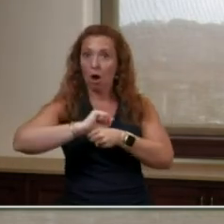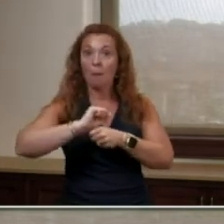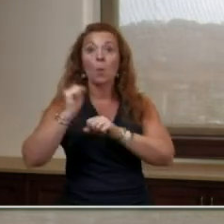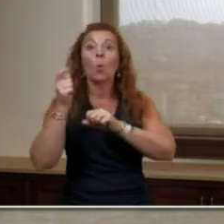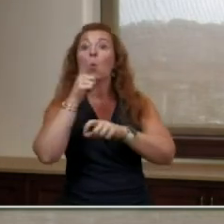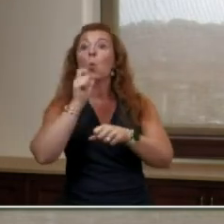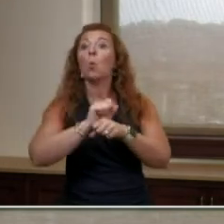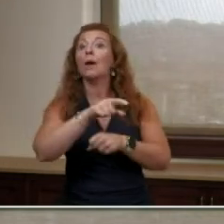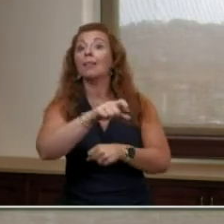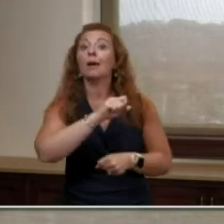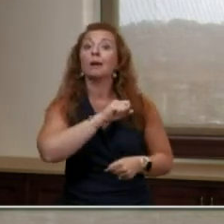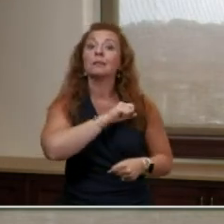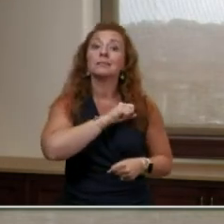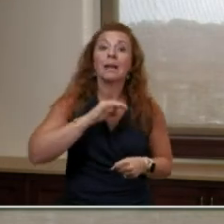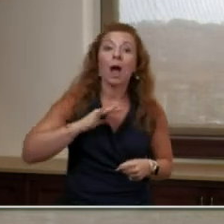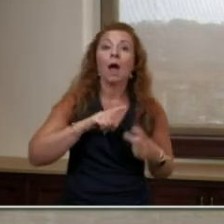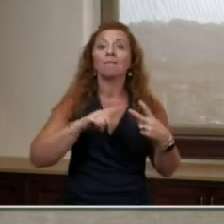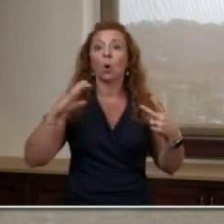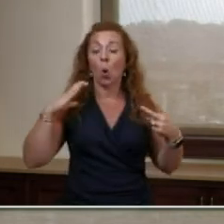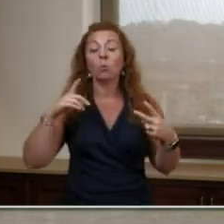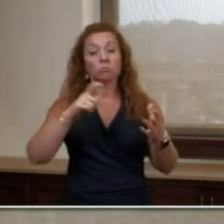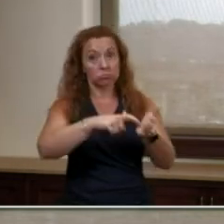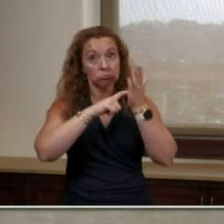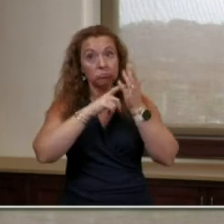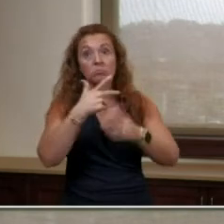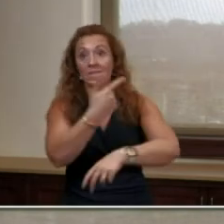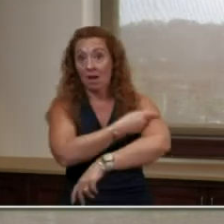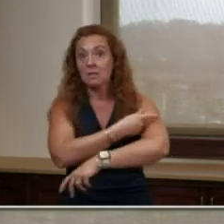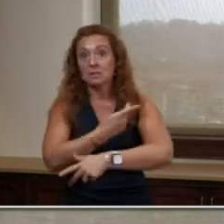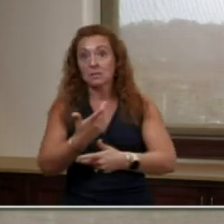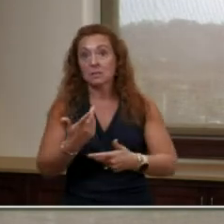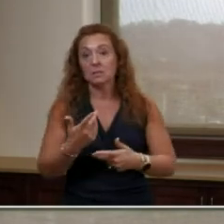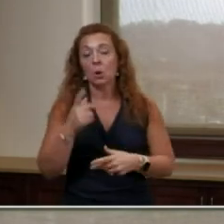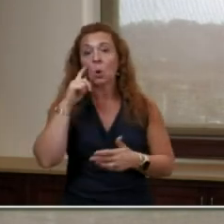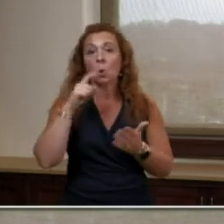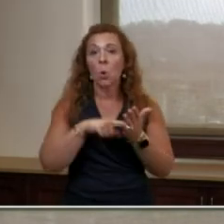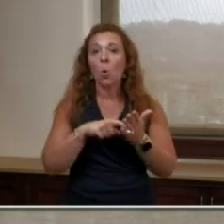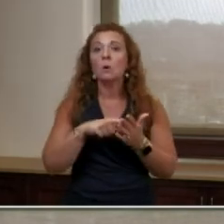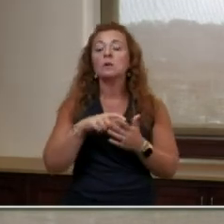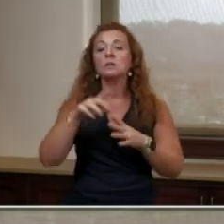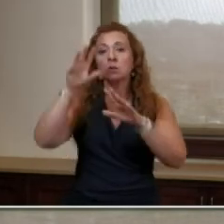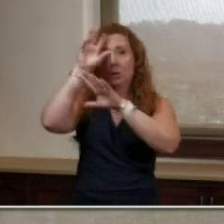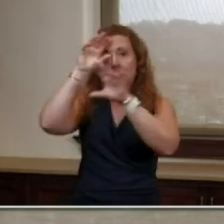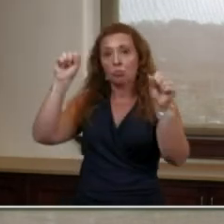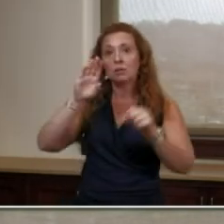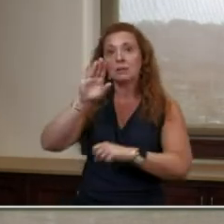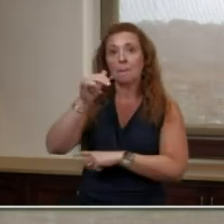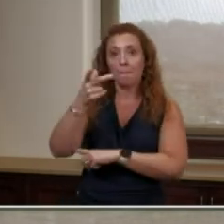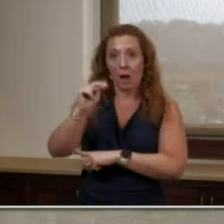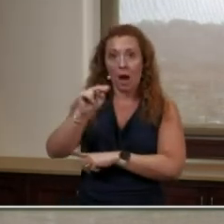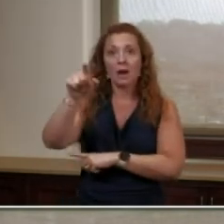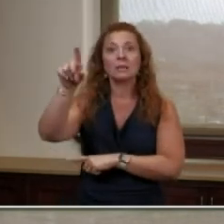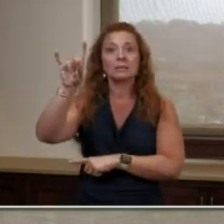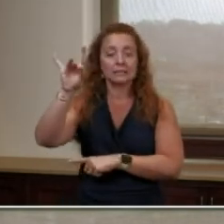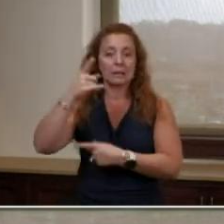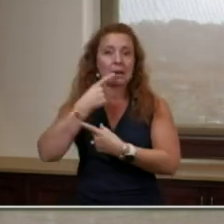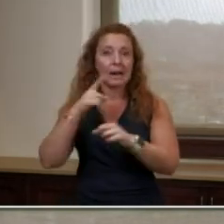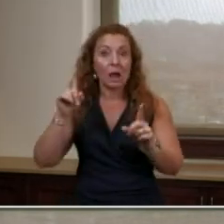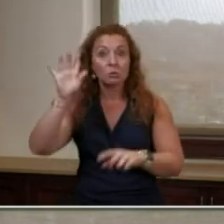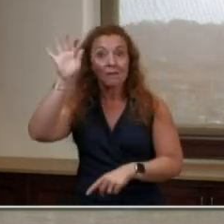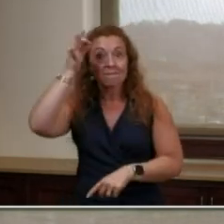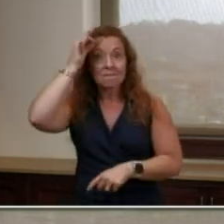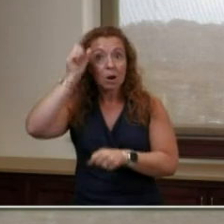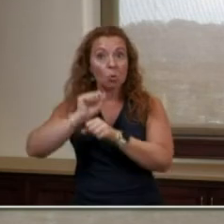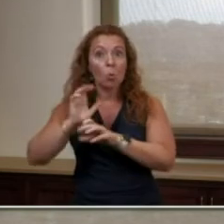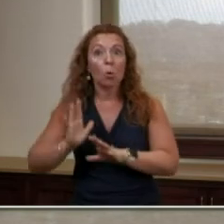staff, coaches, staff members to be vaccinated. We're seeing that President Biden has indicated that for federal